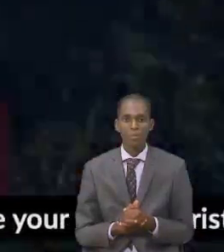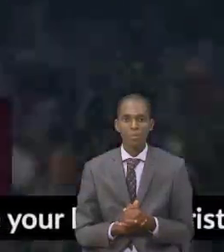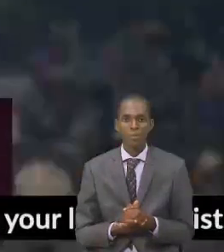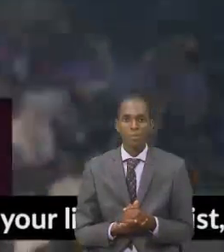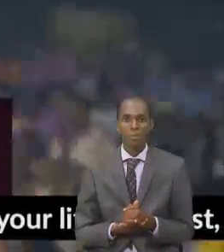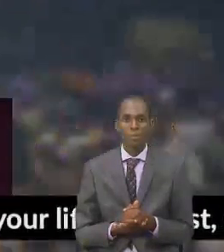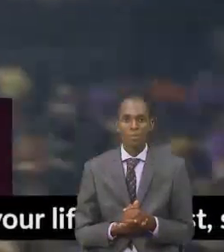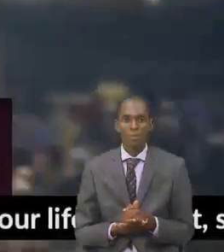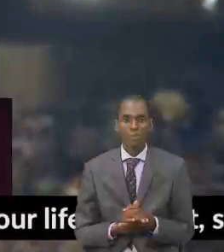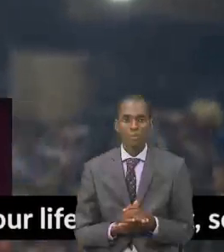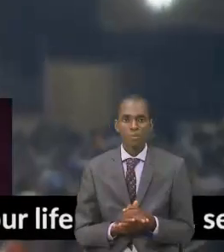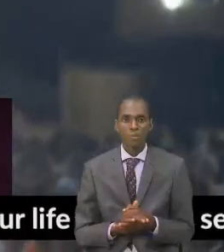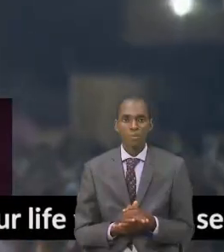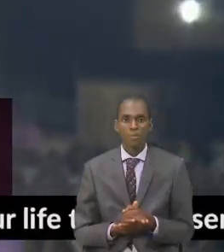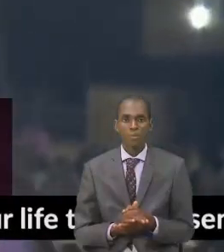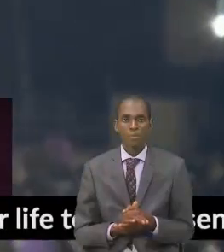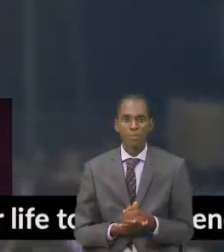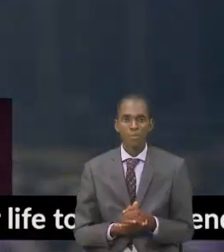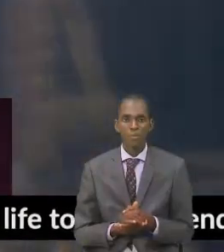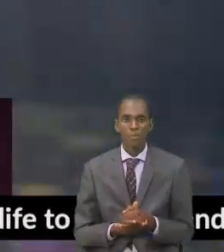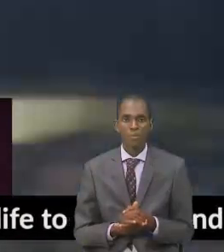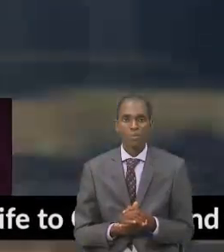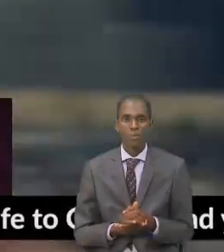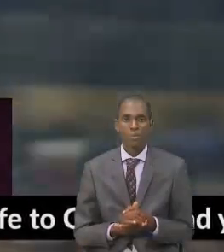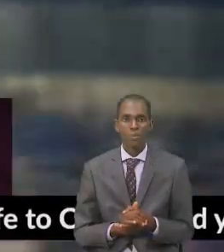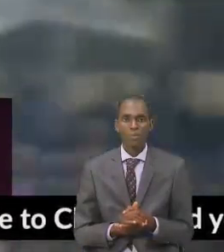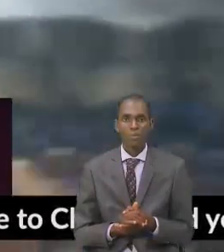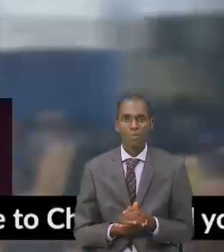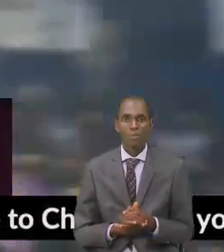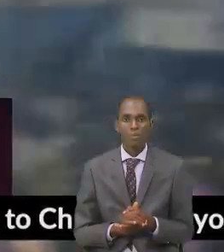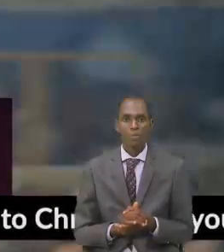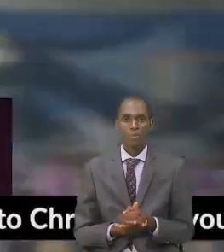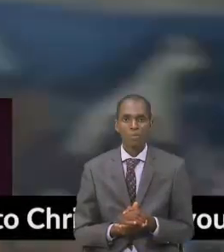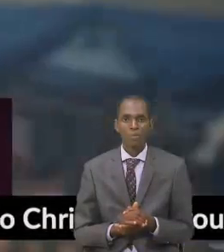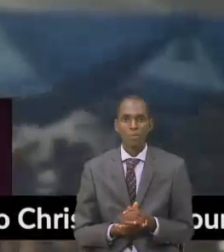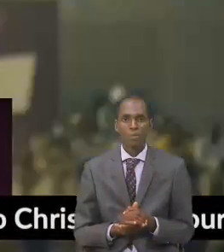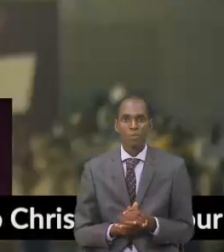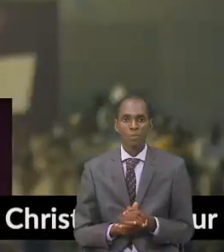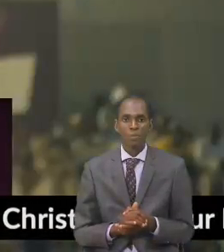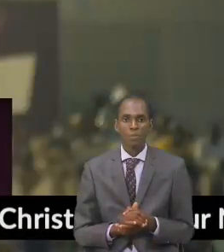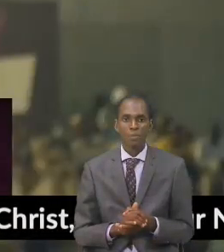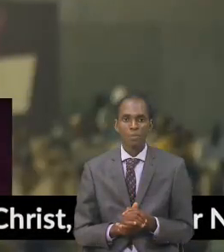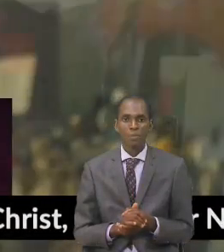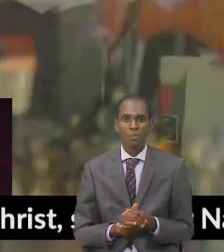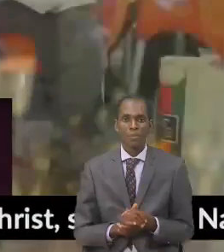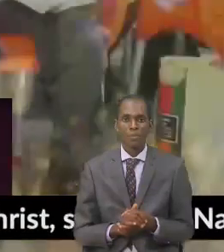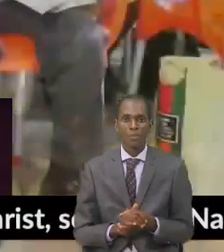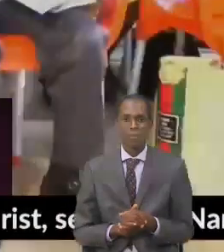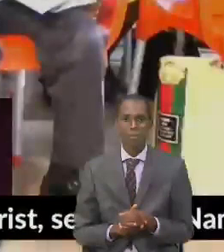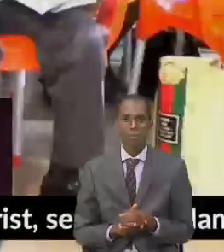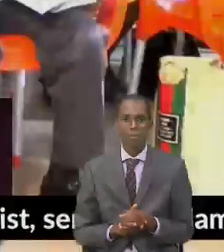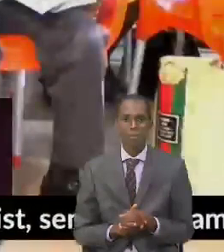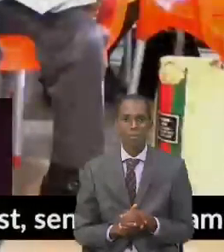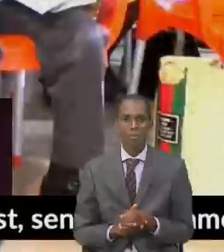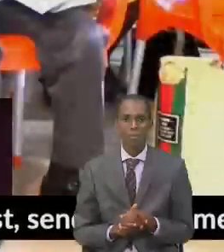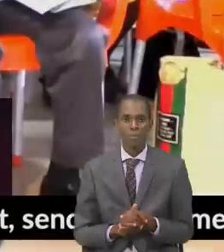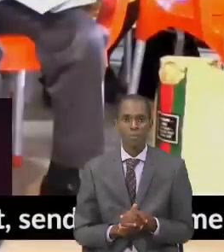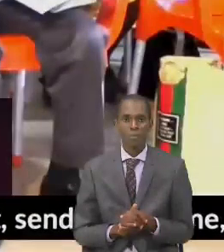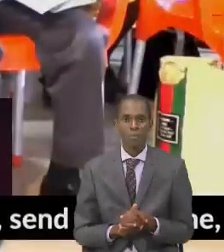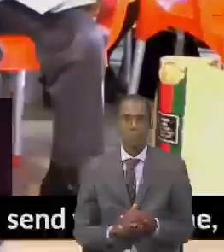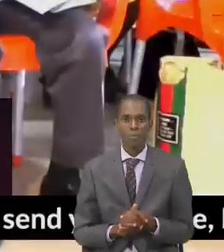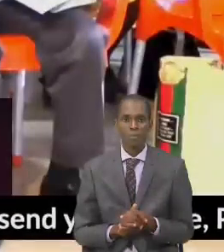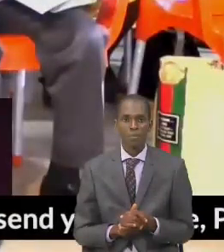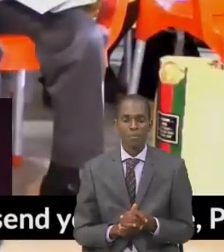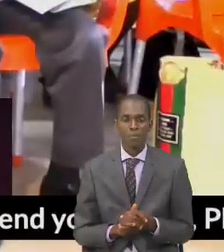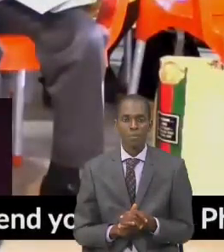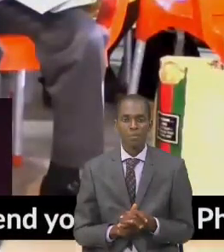Be fast. Those at the right hand, if you are finished, can you wave your hand? Let me see.